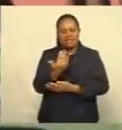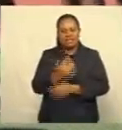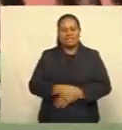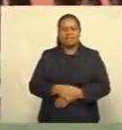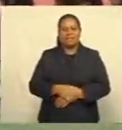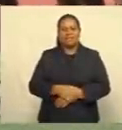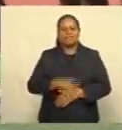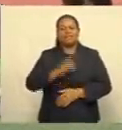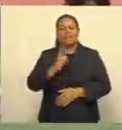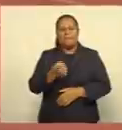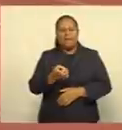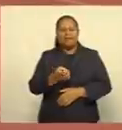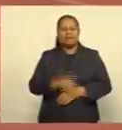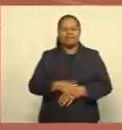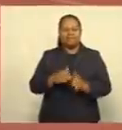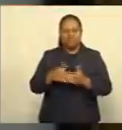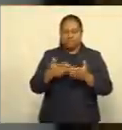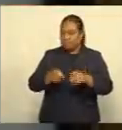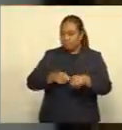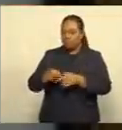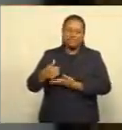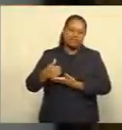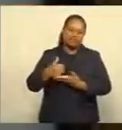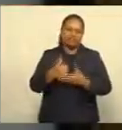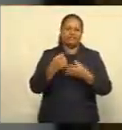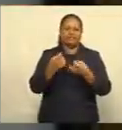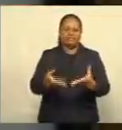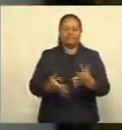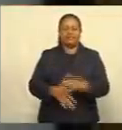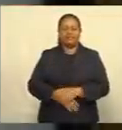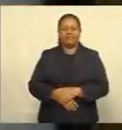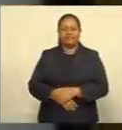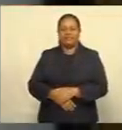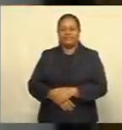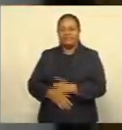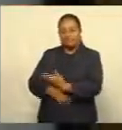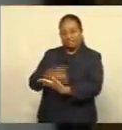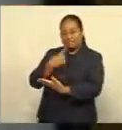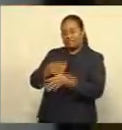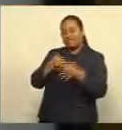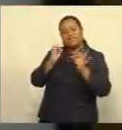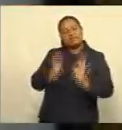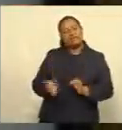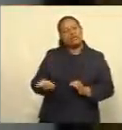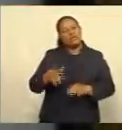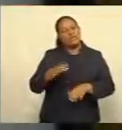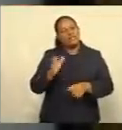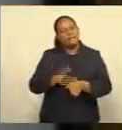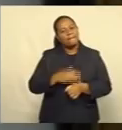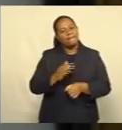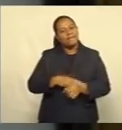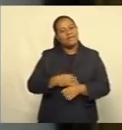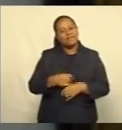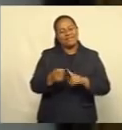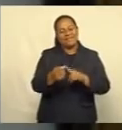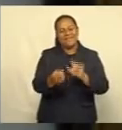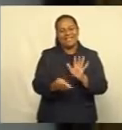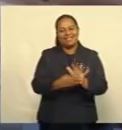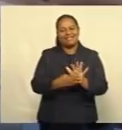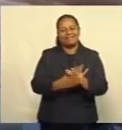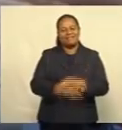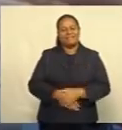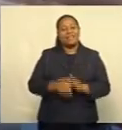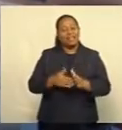body stands ready to assist. But since the decision has been made by the Honorable Prime Minister, we will